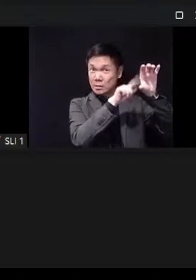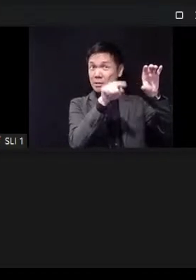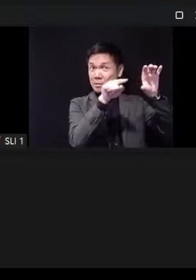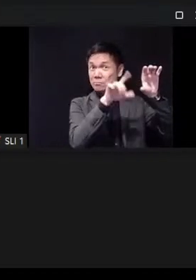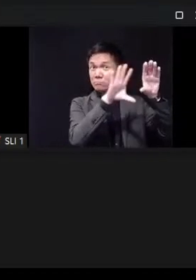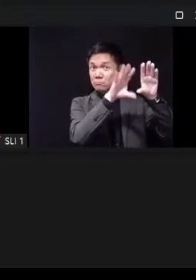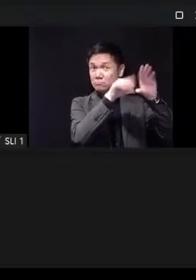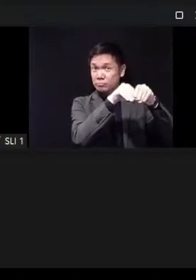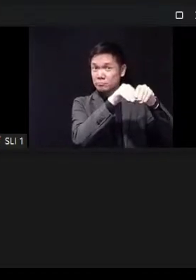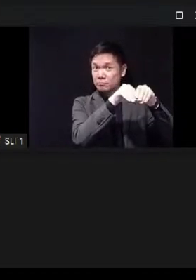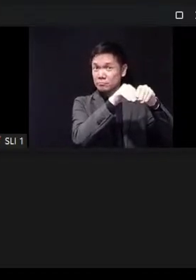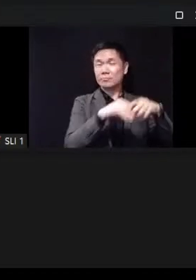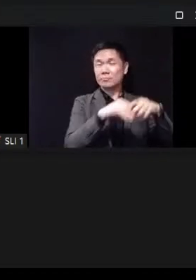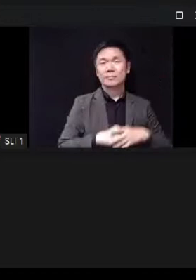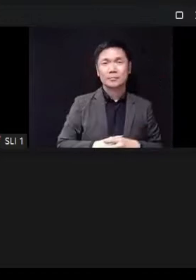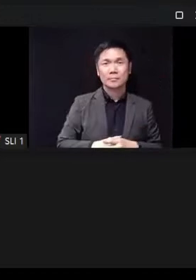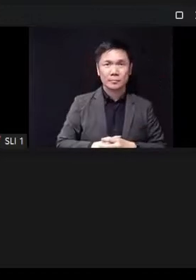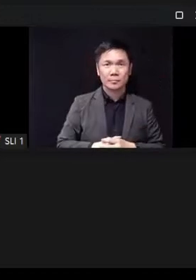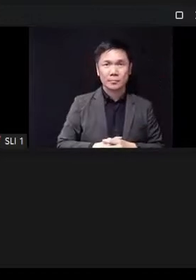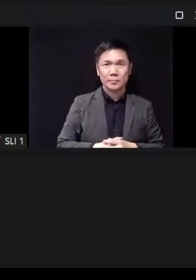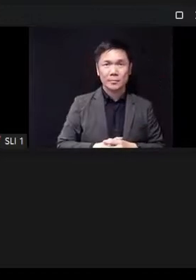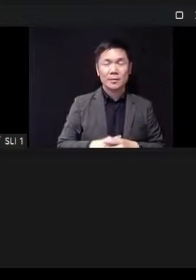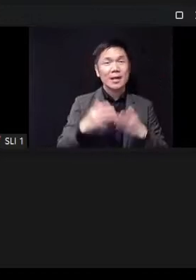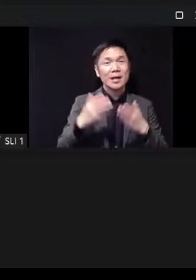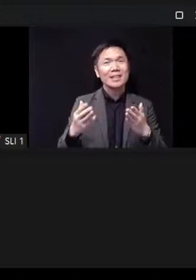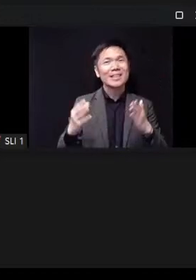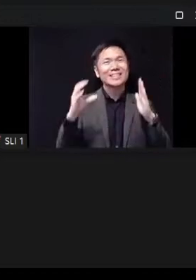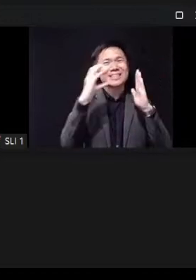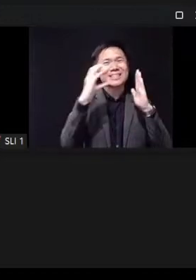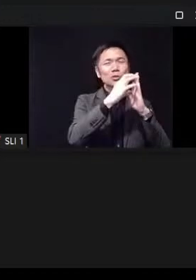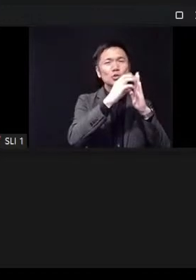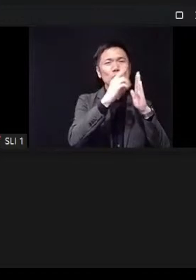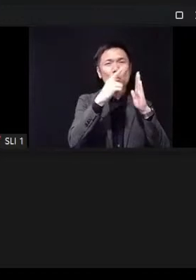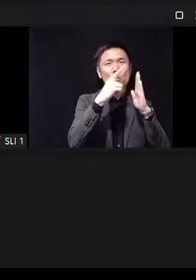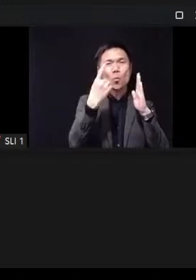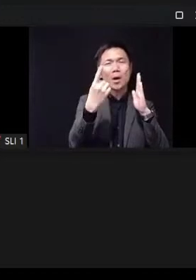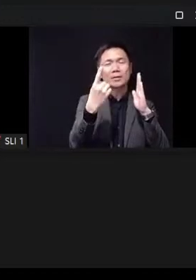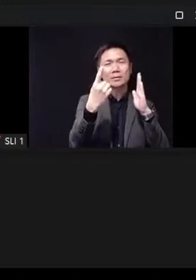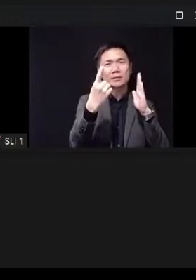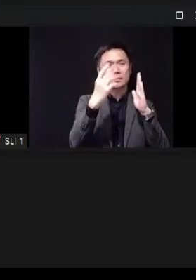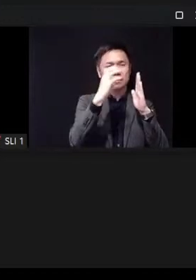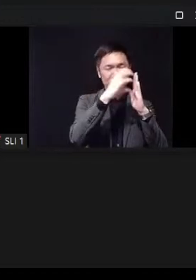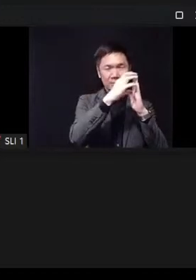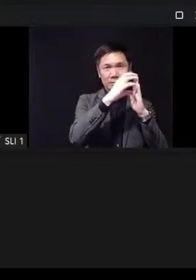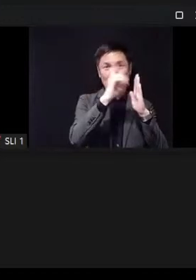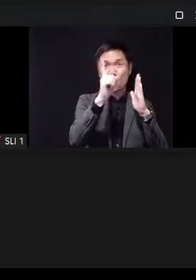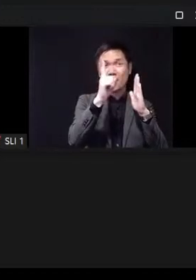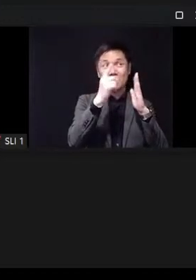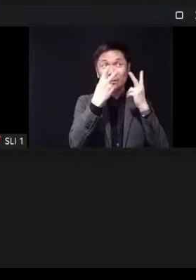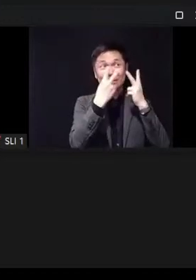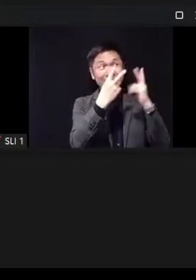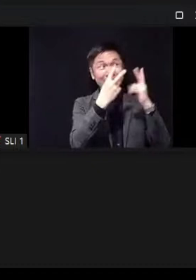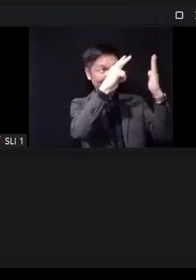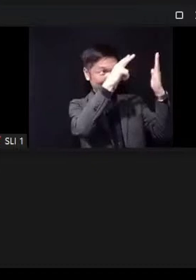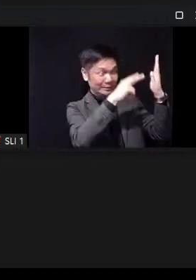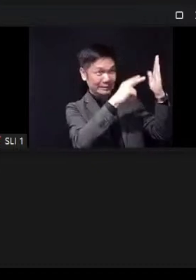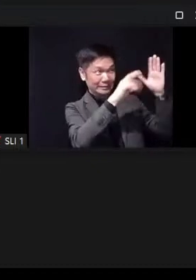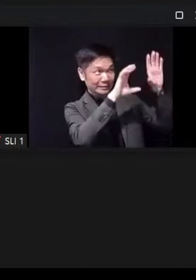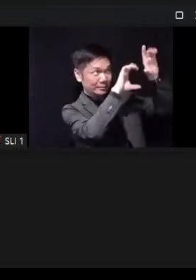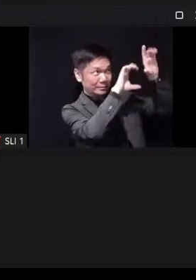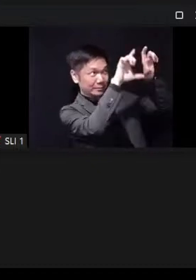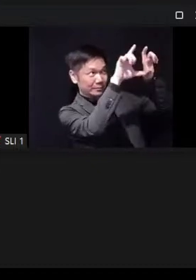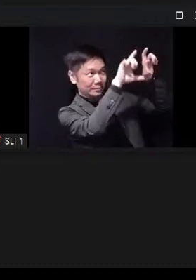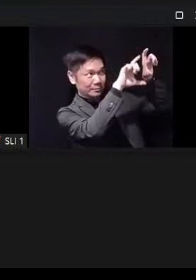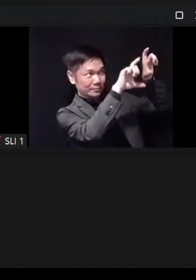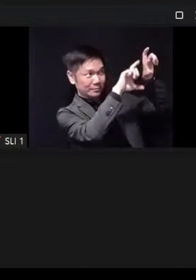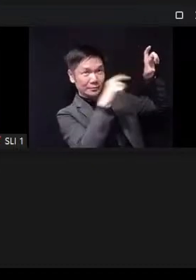Yes, we are discussing section 1, but we're looking at the screen as we see it. So